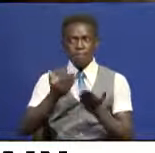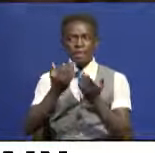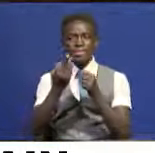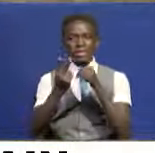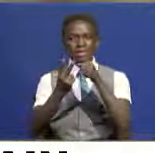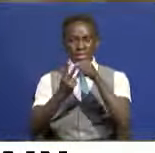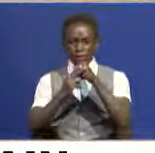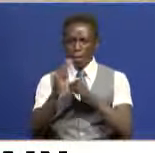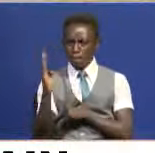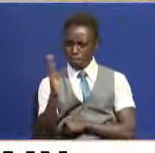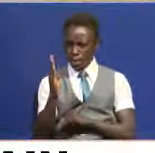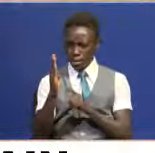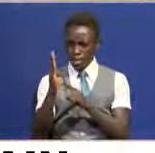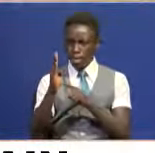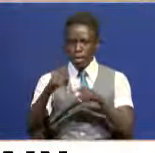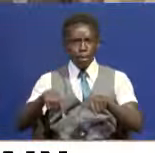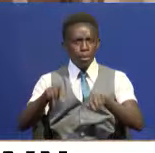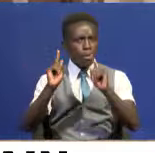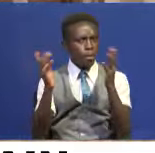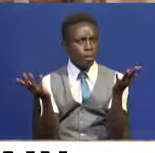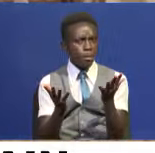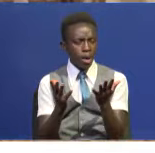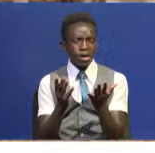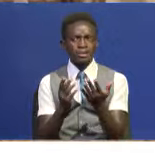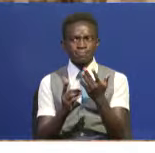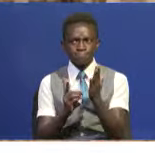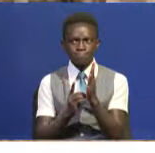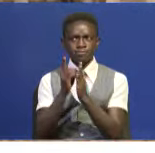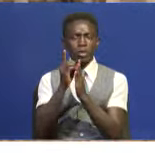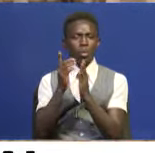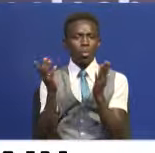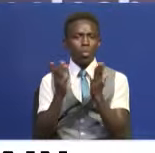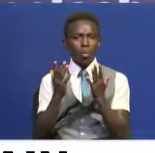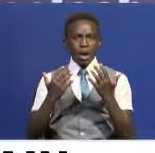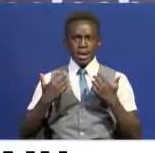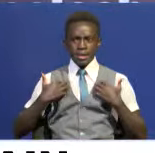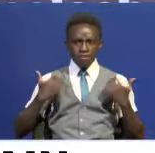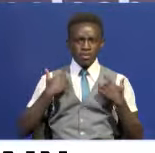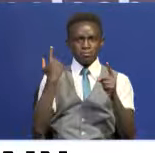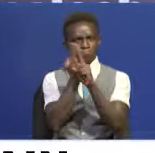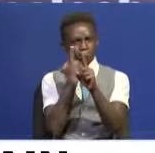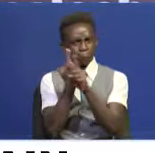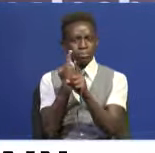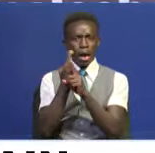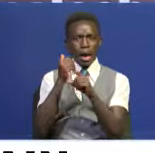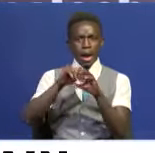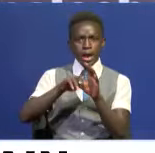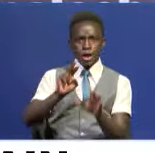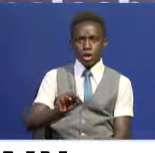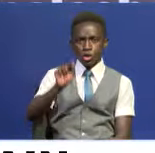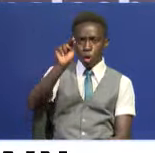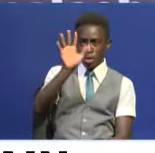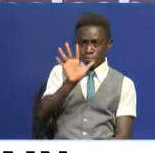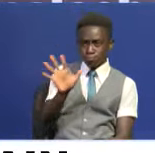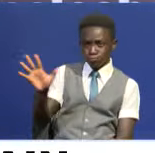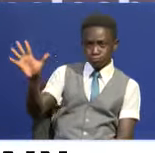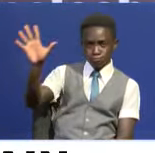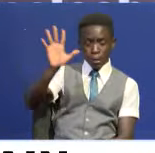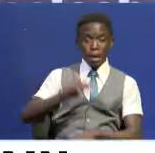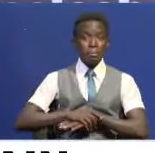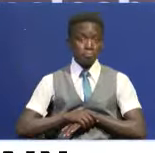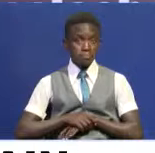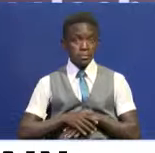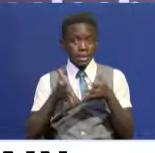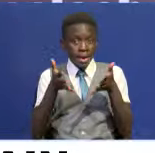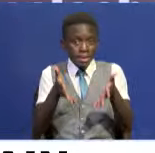program to develop the livestock value chain in nine northern Kenya counties. The guide resource allocation to strategic areas